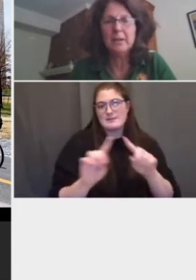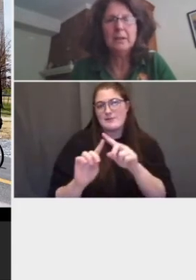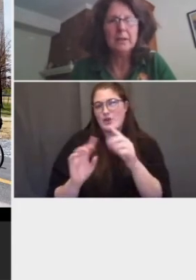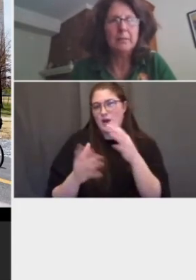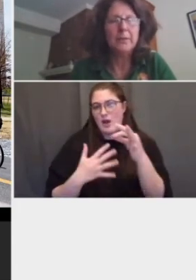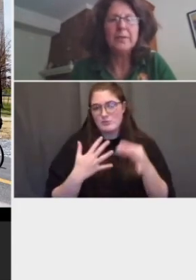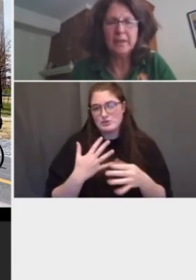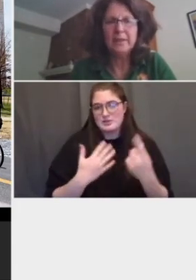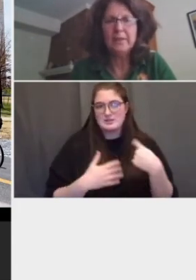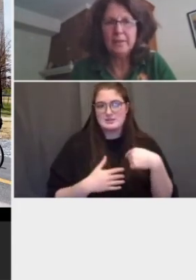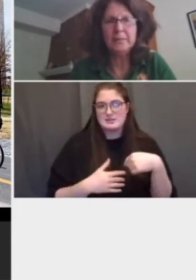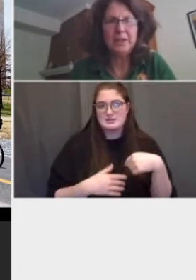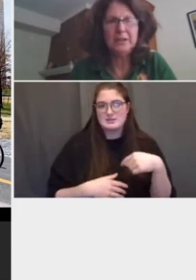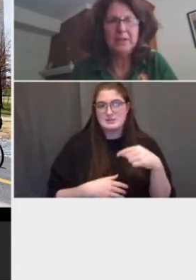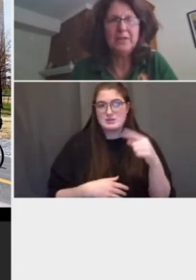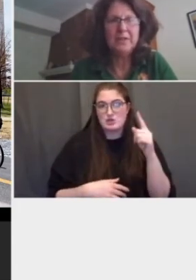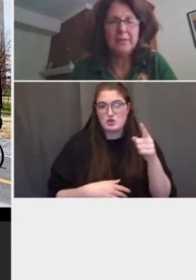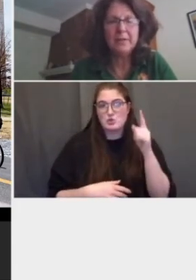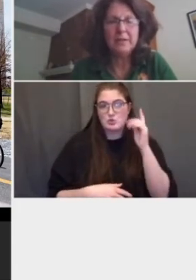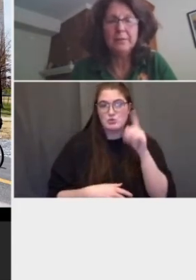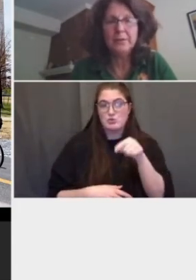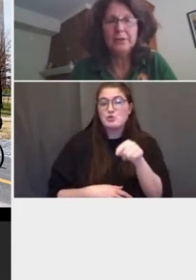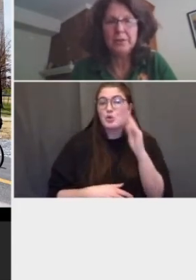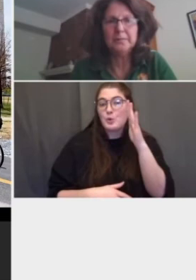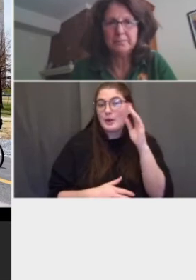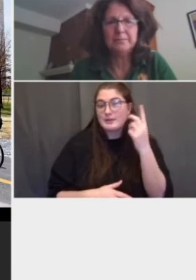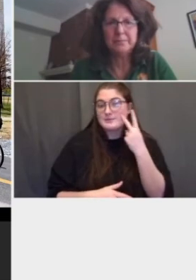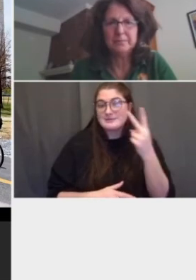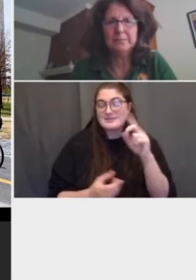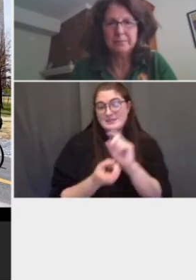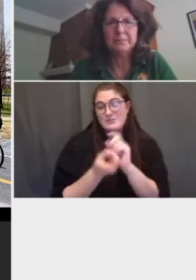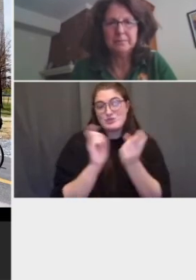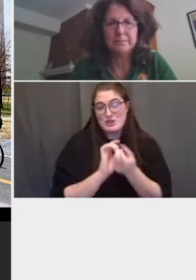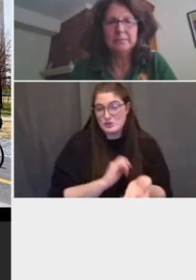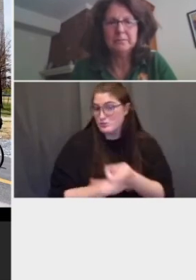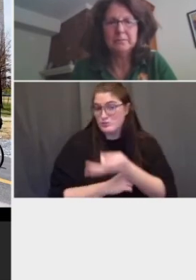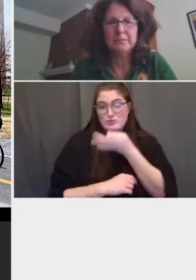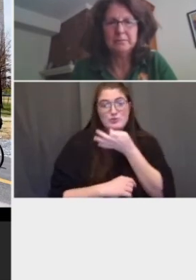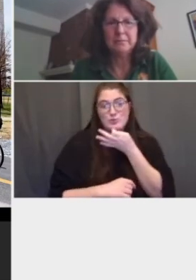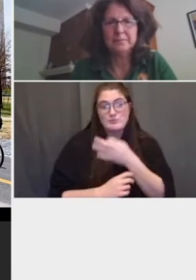will most likely see some changes in the very near future.